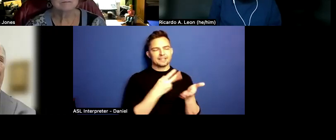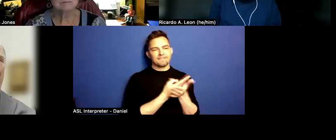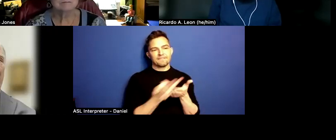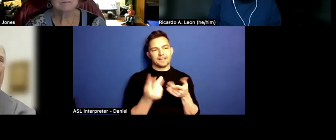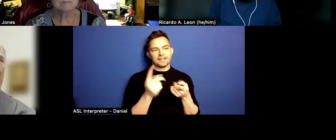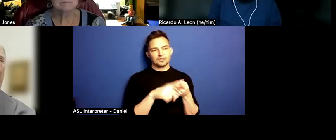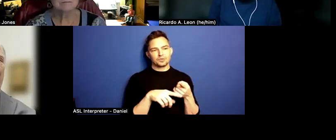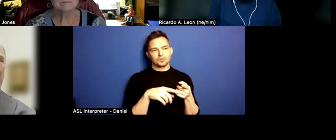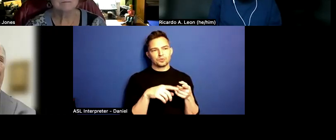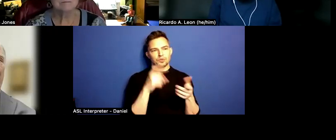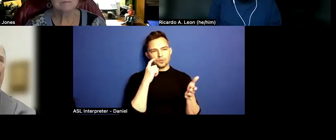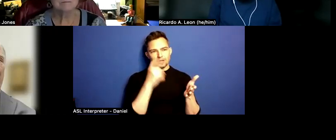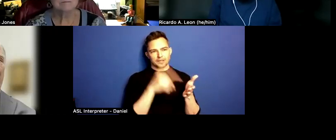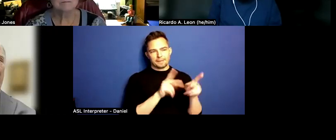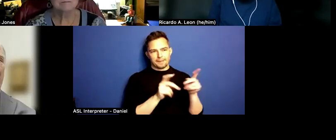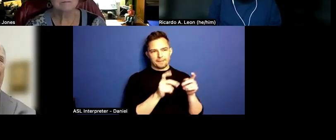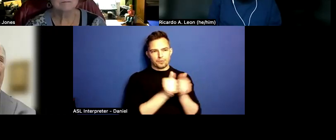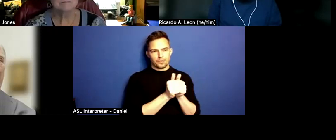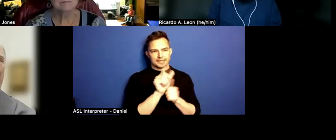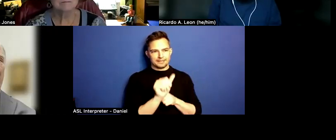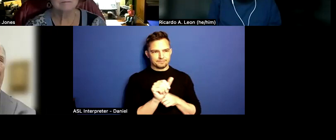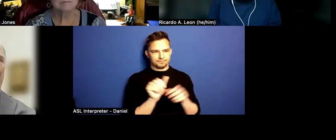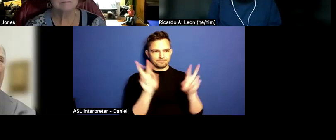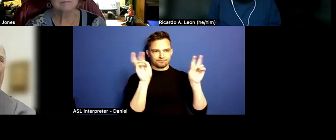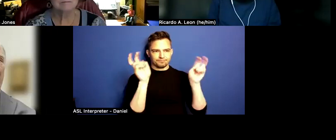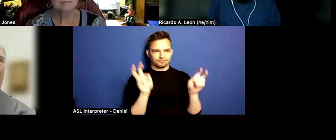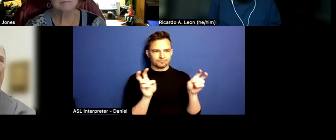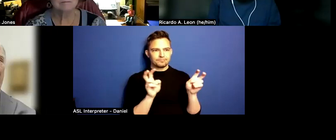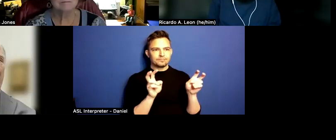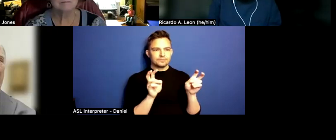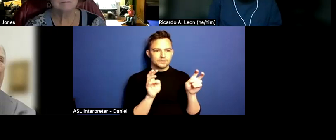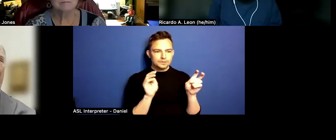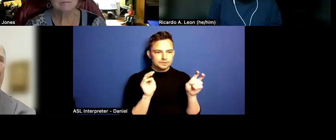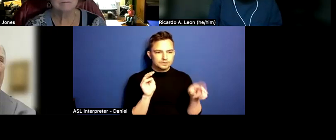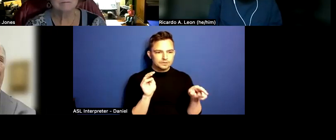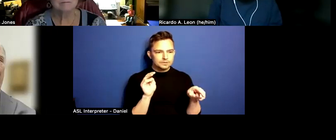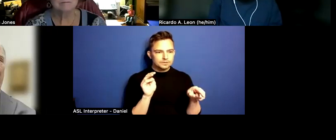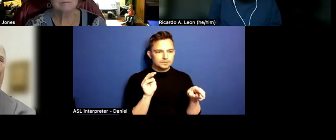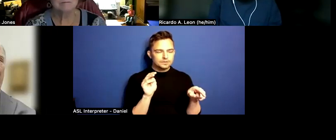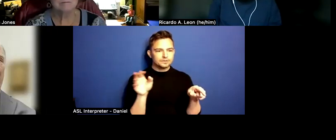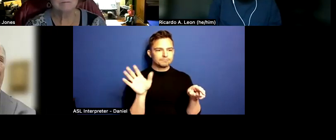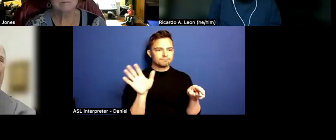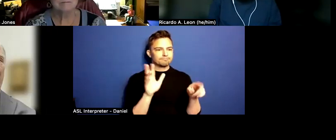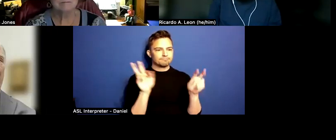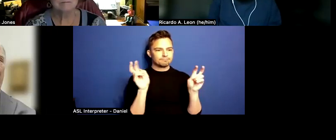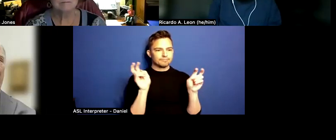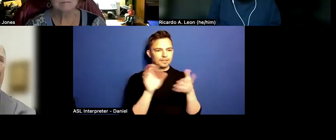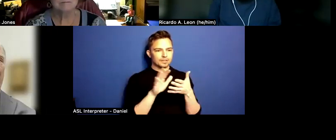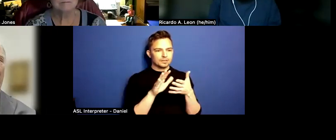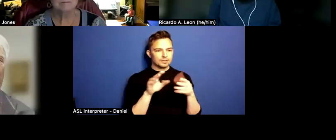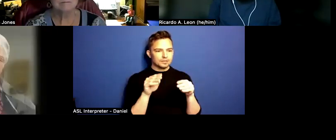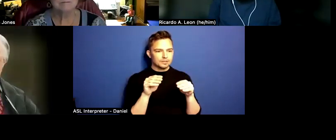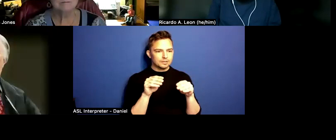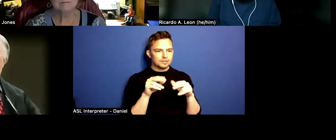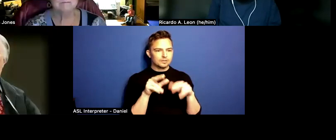people with disabilities as quote unquote normal building occupants. I think that there is still